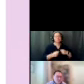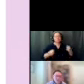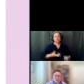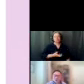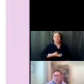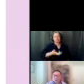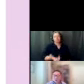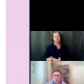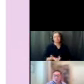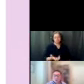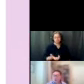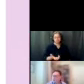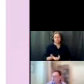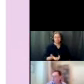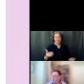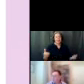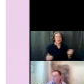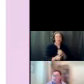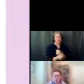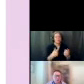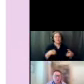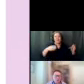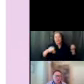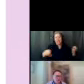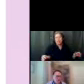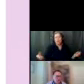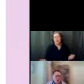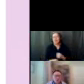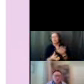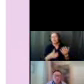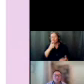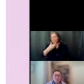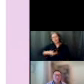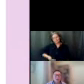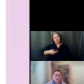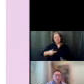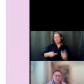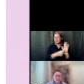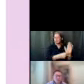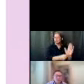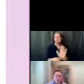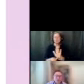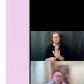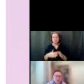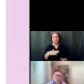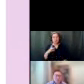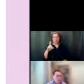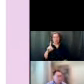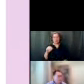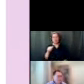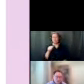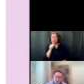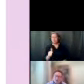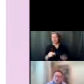are, all that we're capable of, and to see that our disability is not a disadvantage in any way at